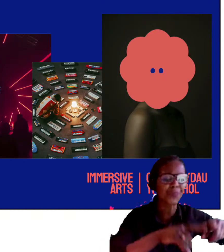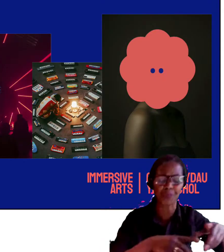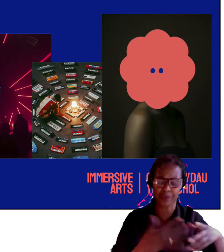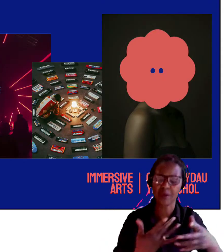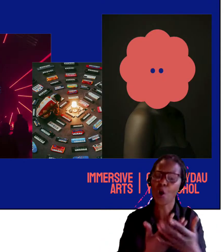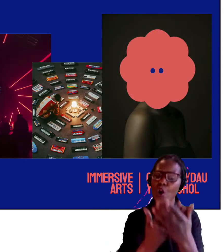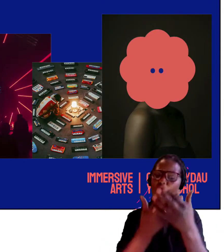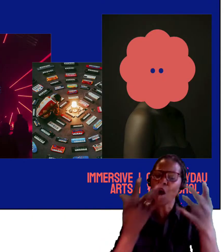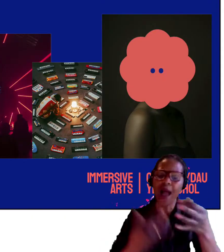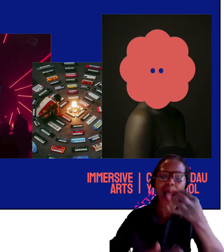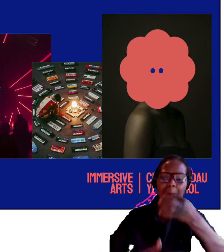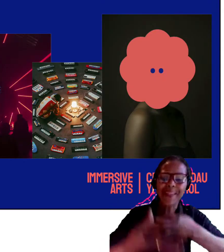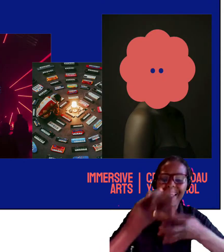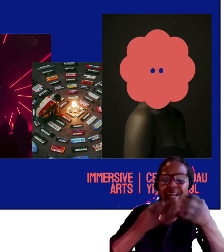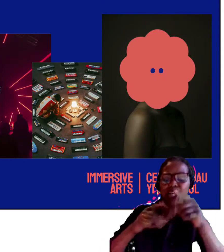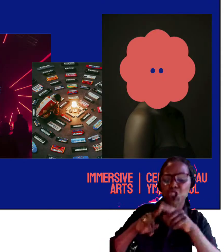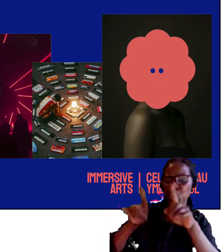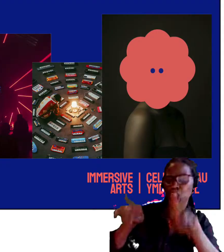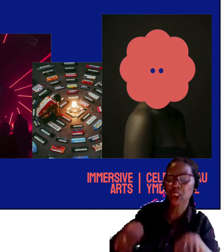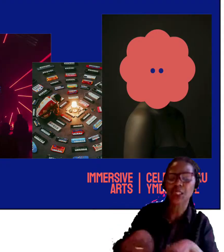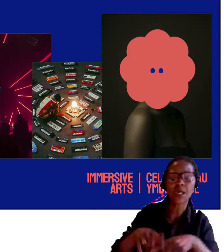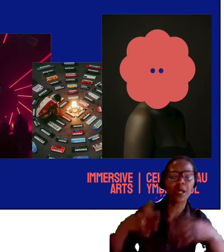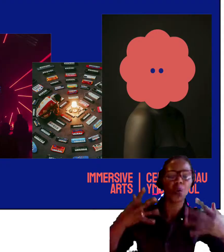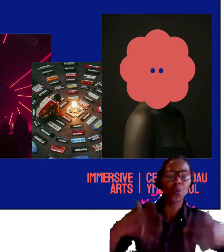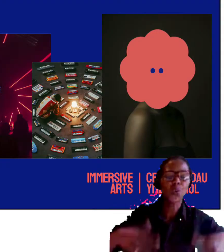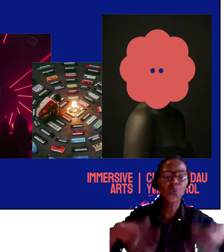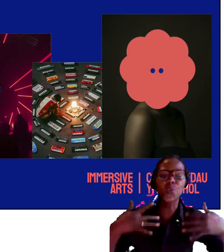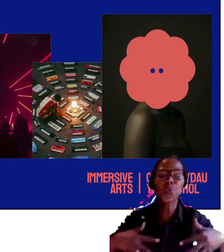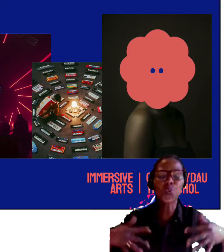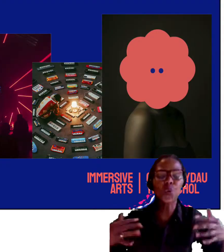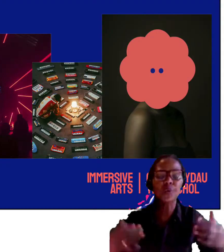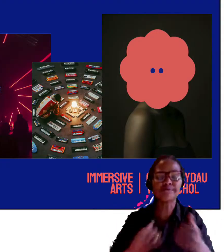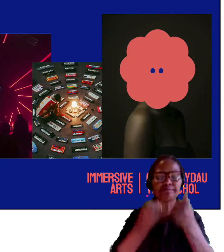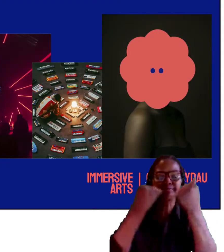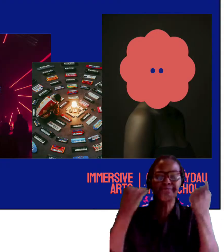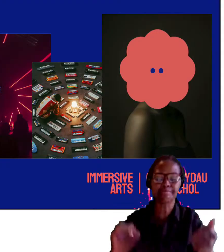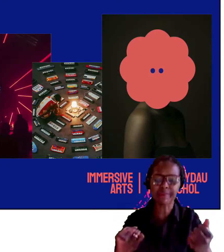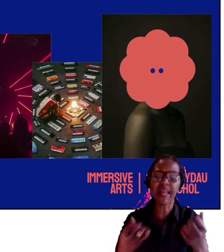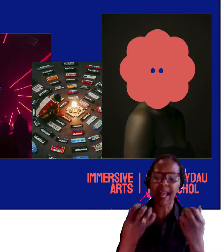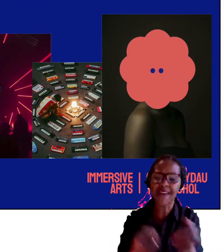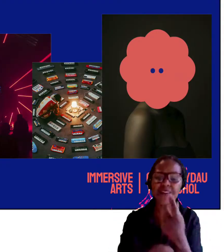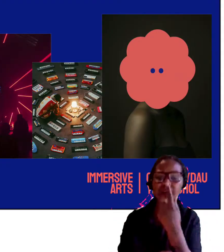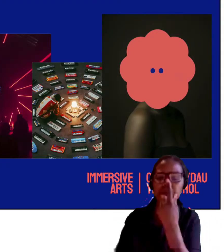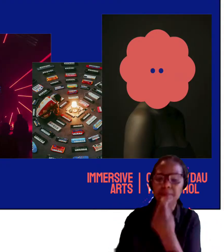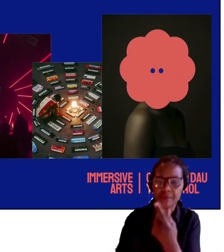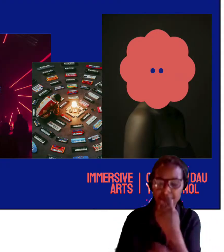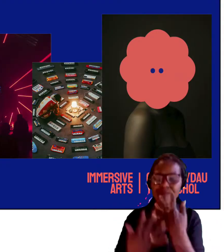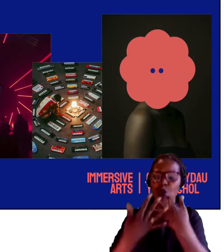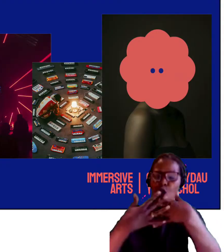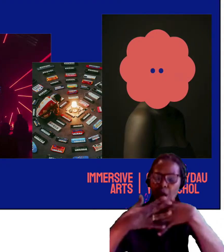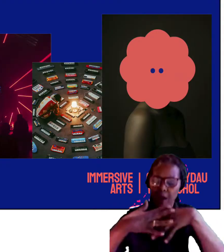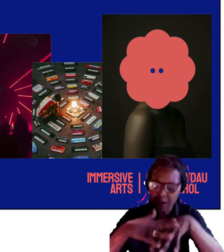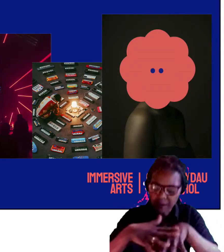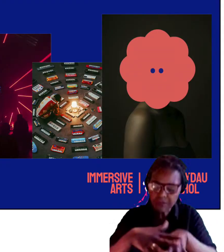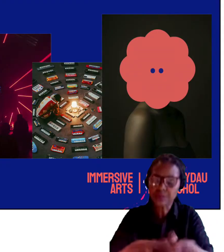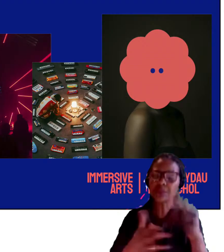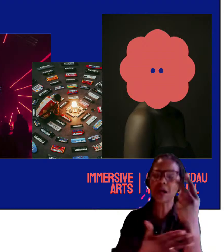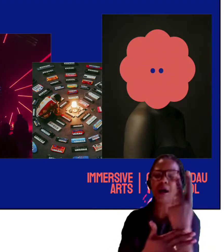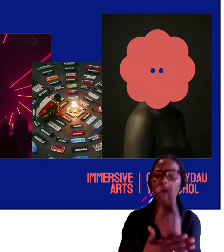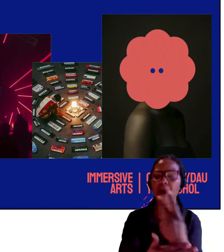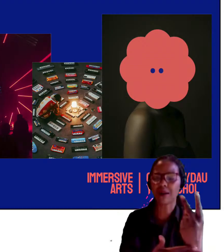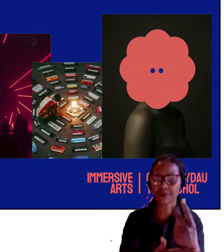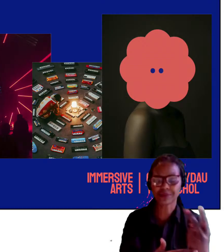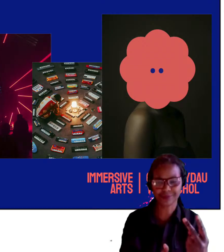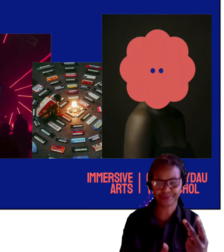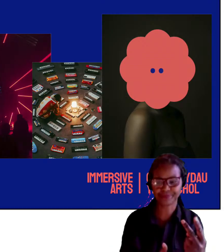And, it acknowledged the sort of the potential for immersive art to just transcend or flat out ignore